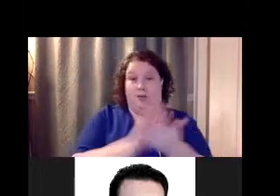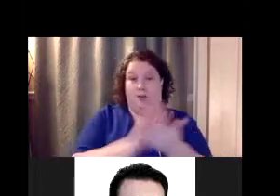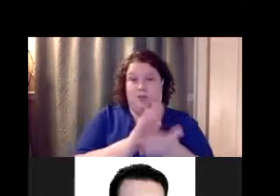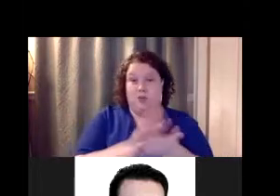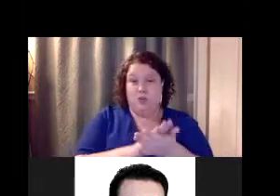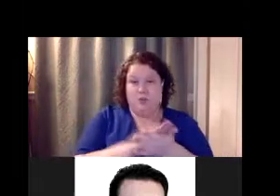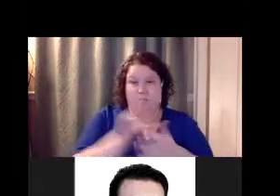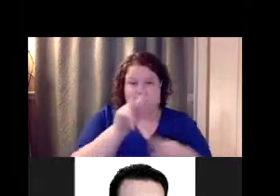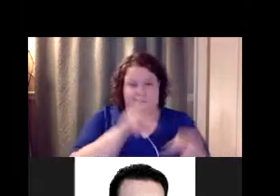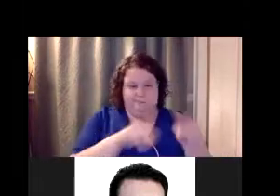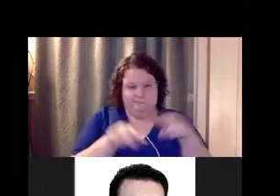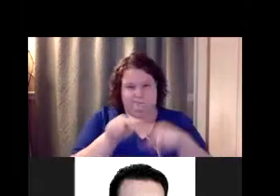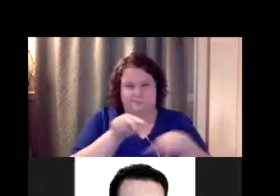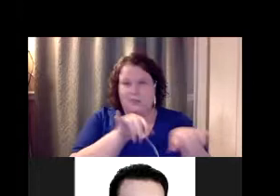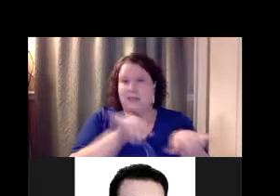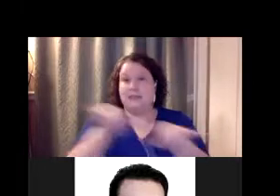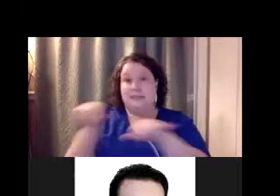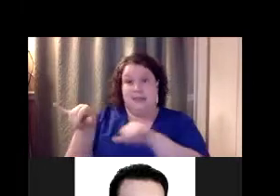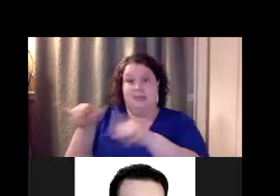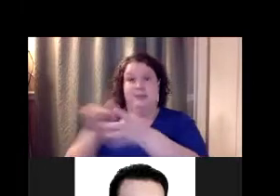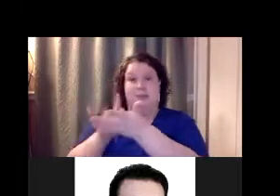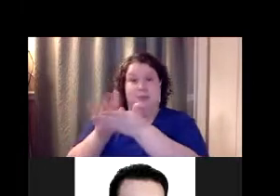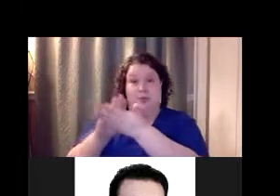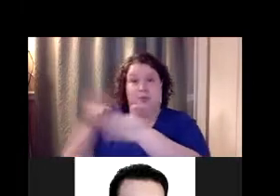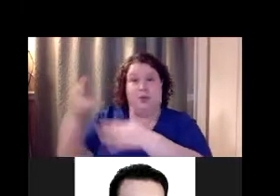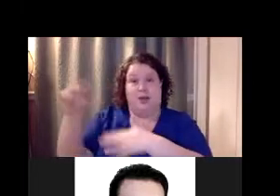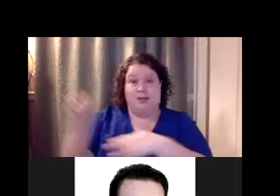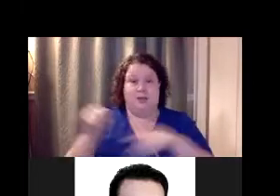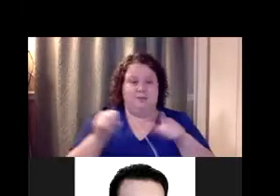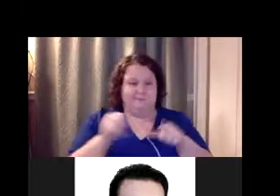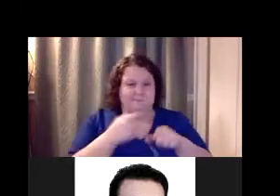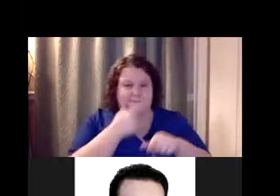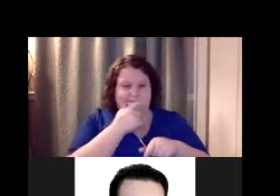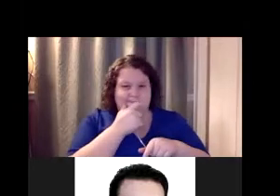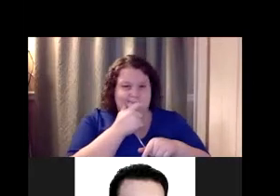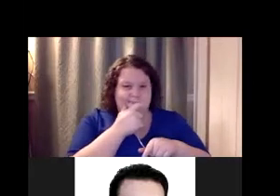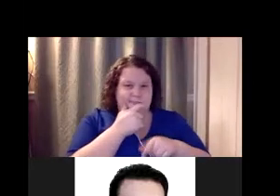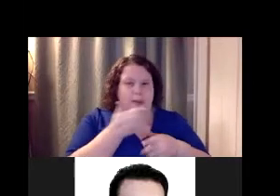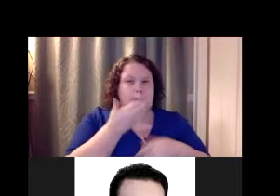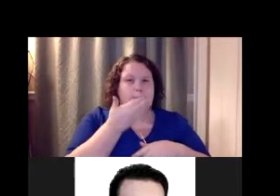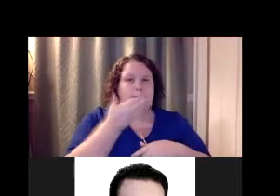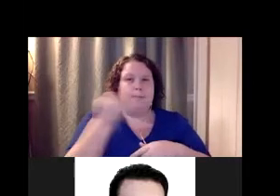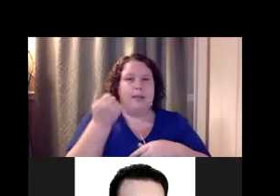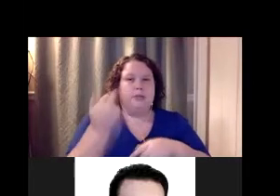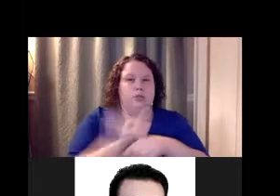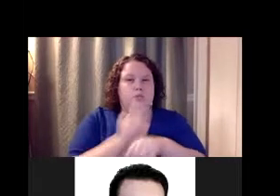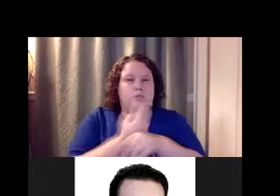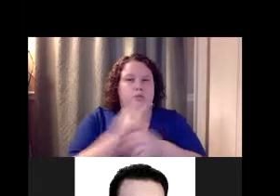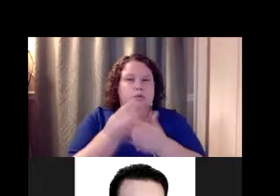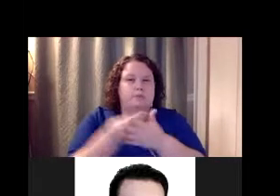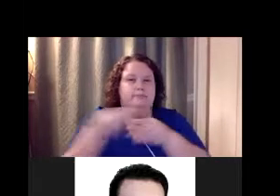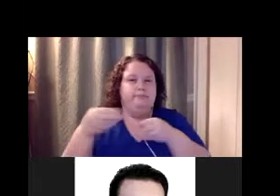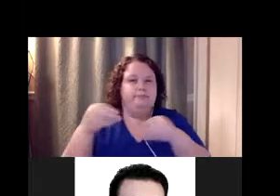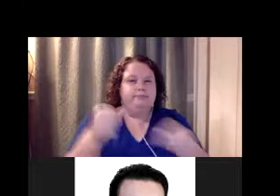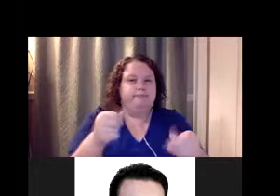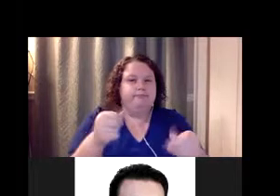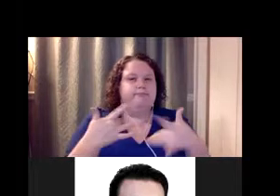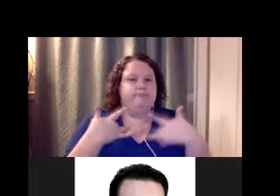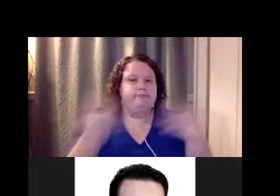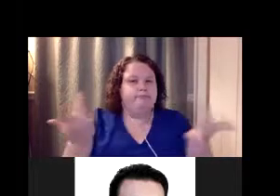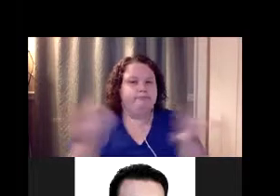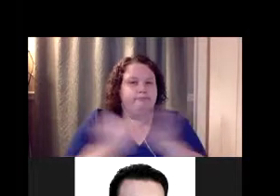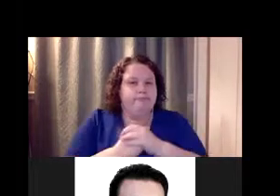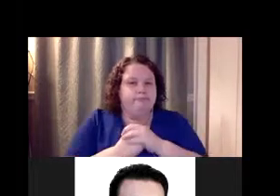to identify, if we were asked the question, what is the highest and best use of funds? How would we want to move forward? And so that really takes us